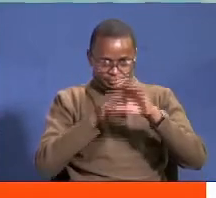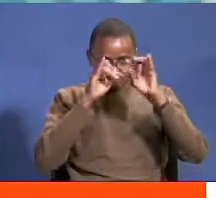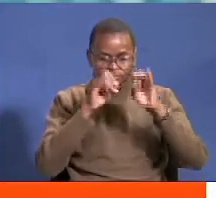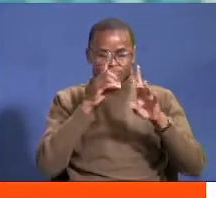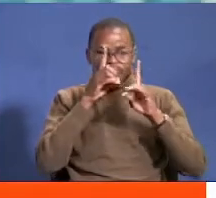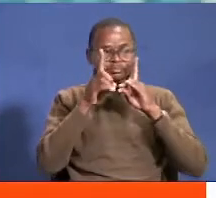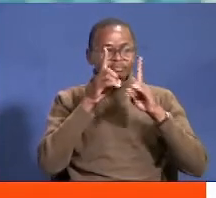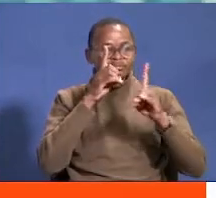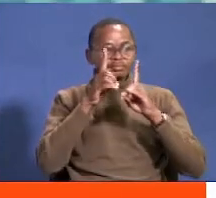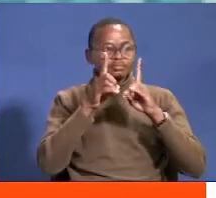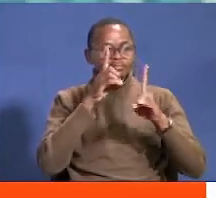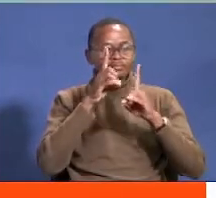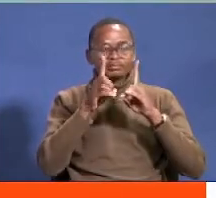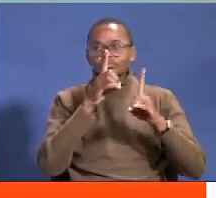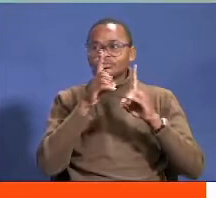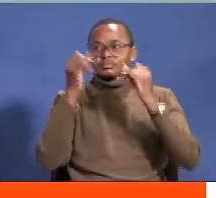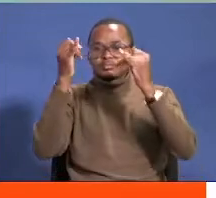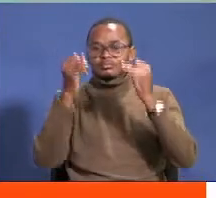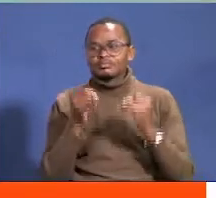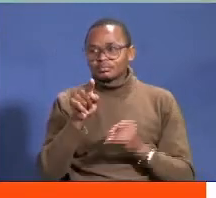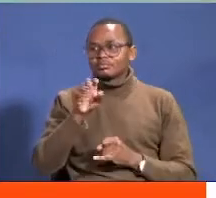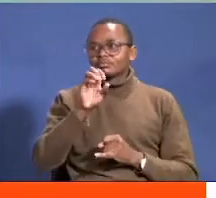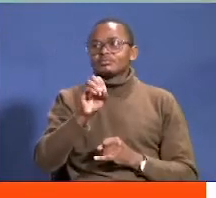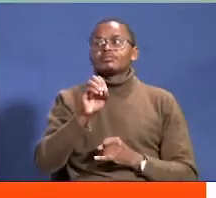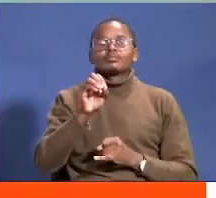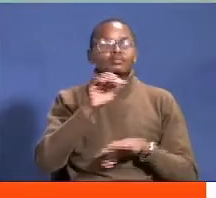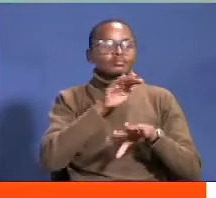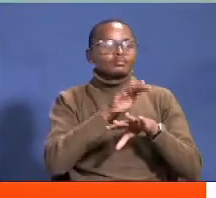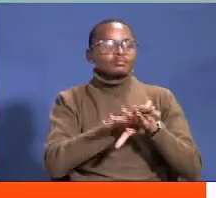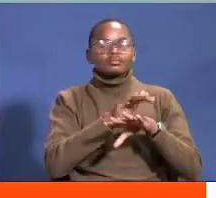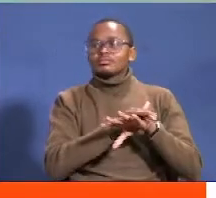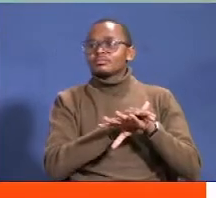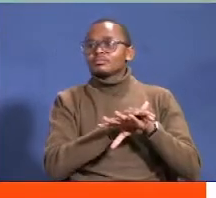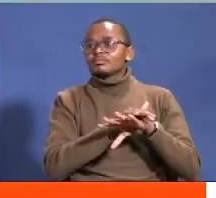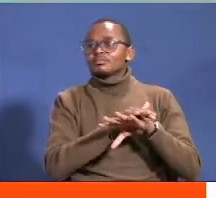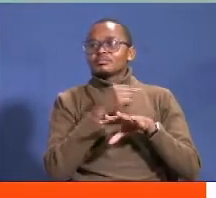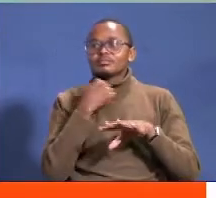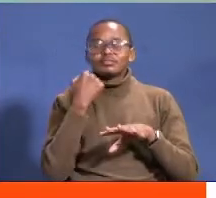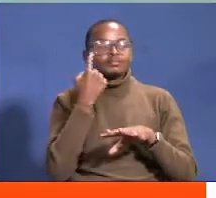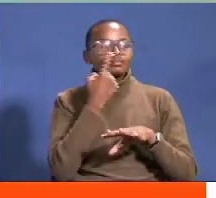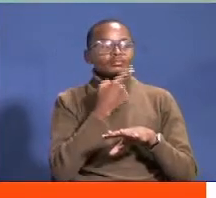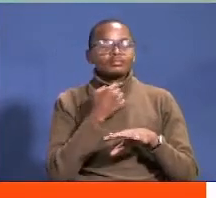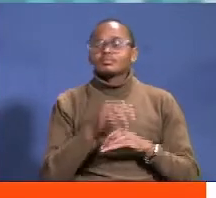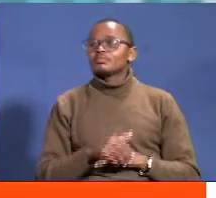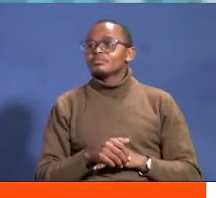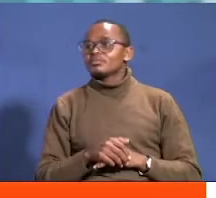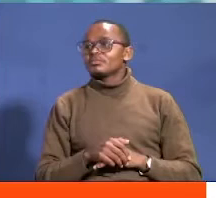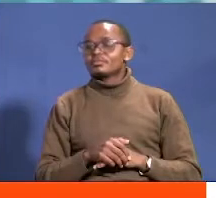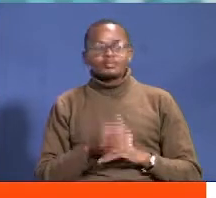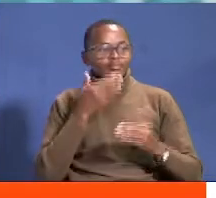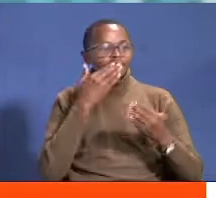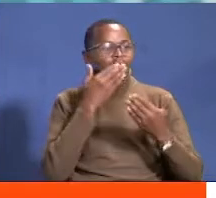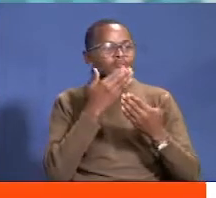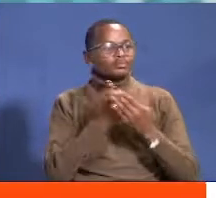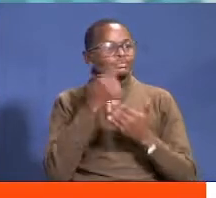discussion. Right, so you may introduce yourself to our viewers on the camera. They get to know who Benson is. Yes, thank you